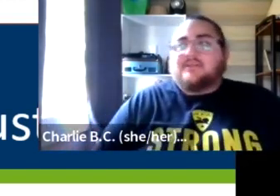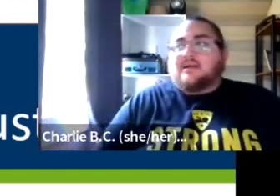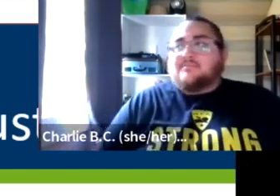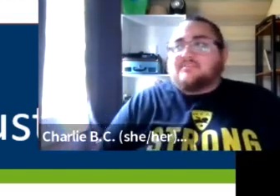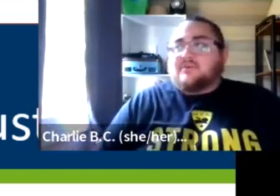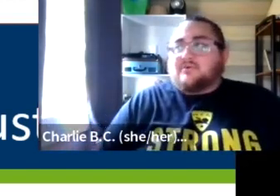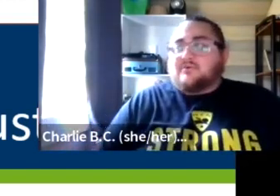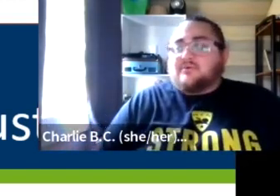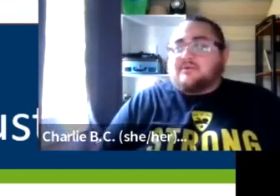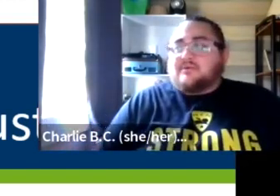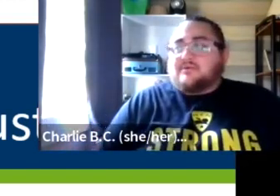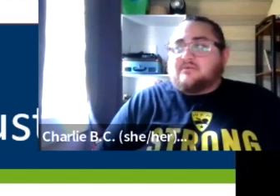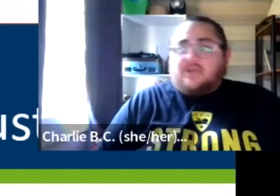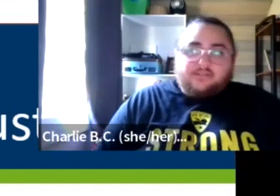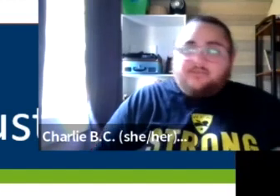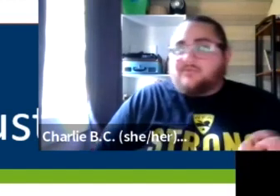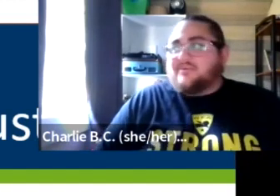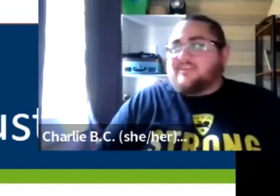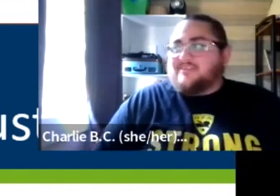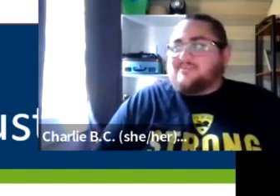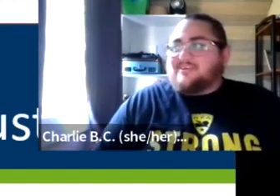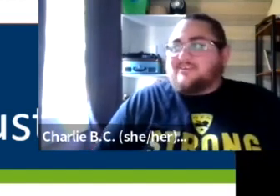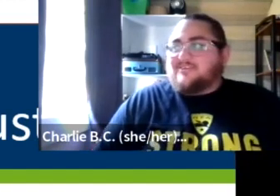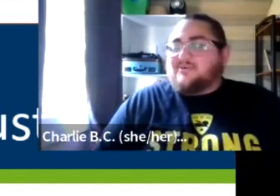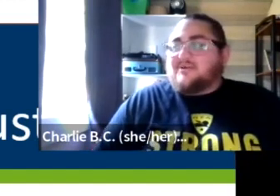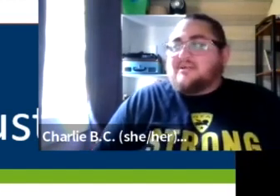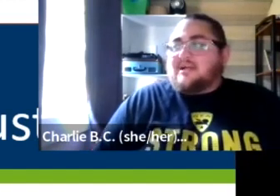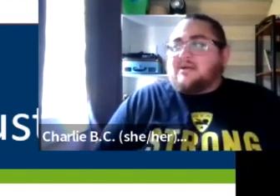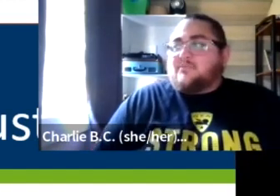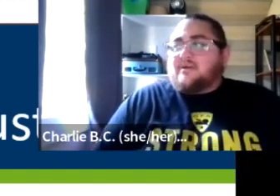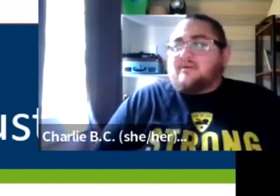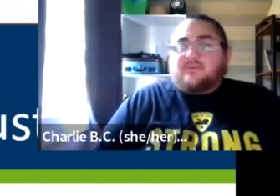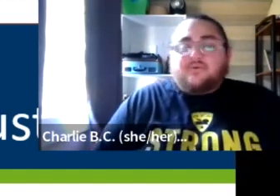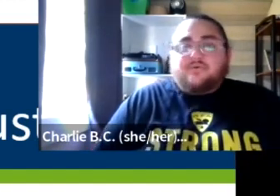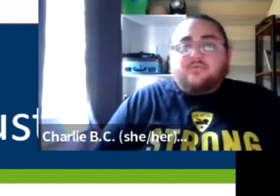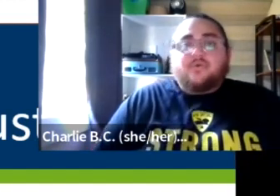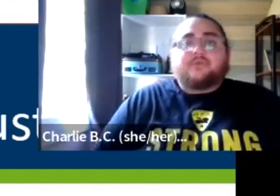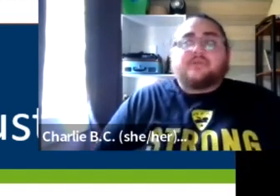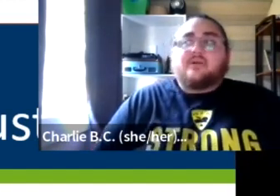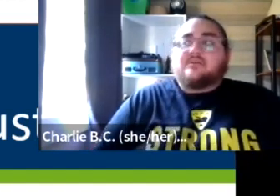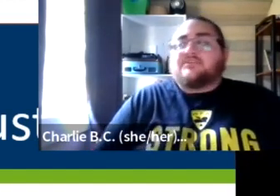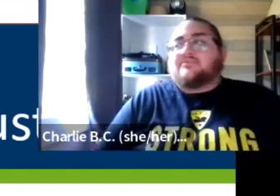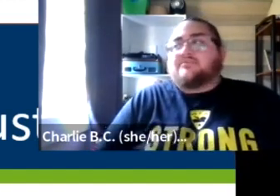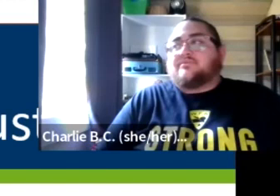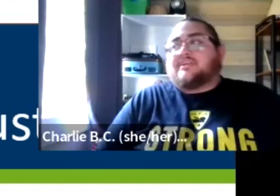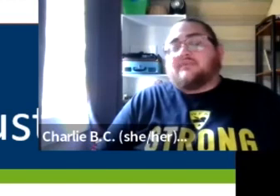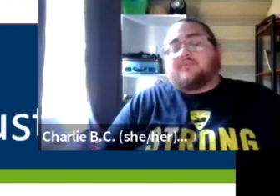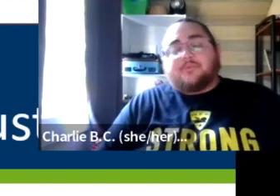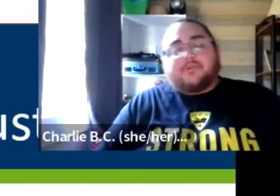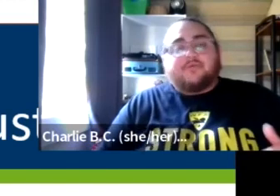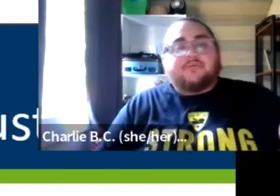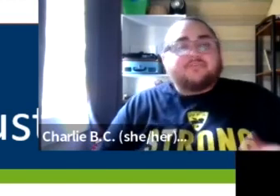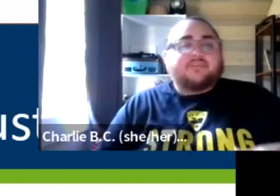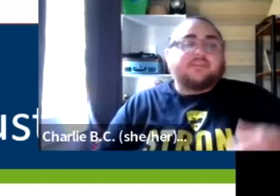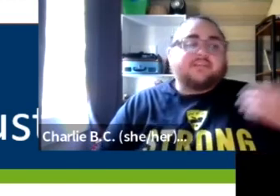option. So talk a little bit more about that in a bit also. We also work really hard to connect